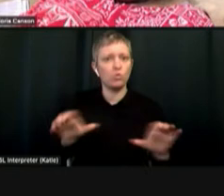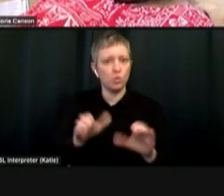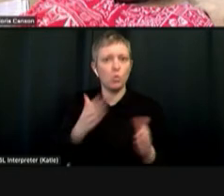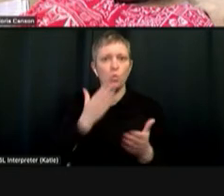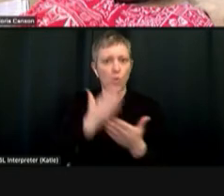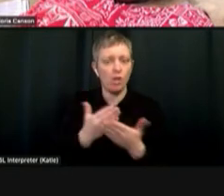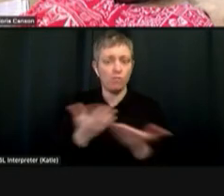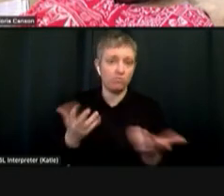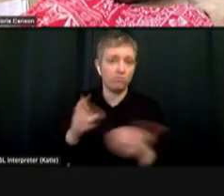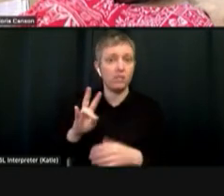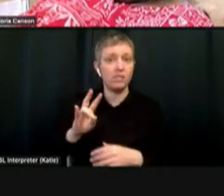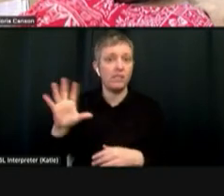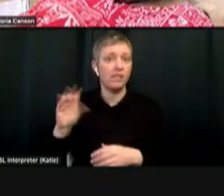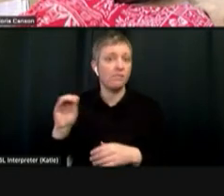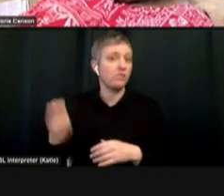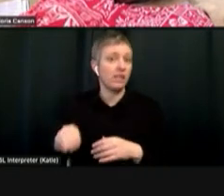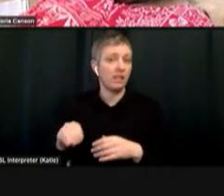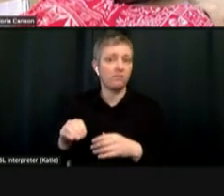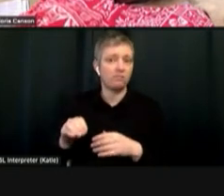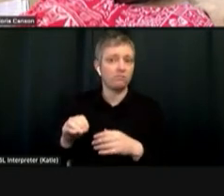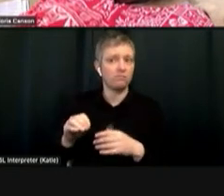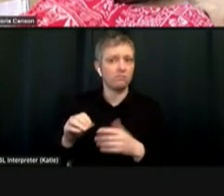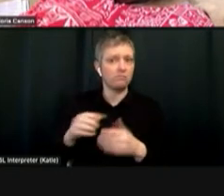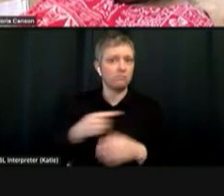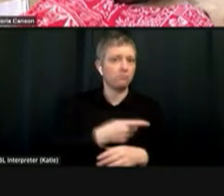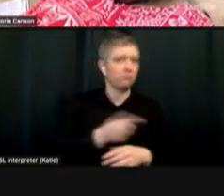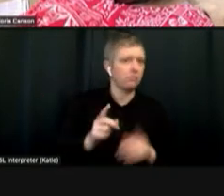rate. People are satisfied with the way the officer treated them.